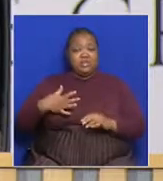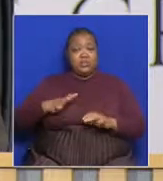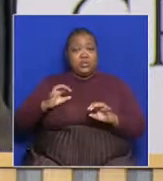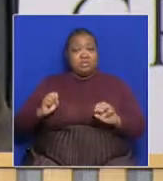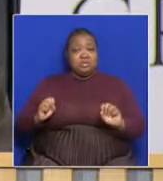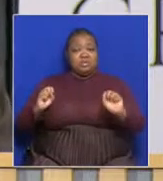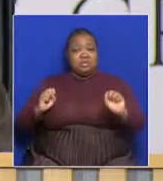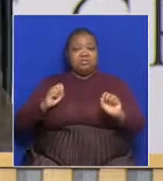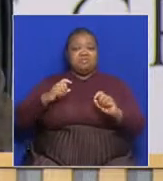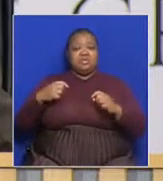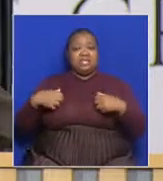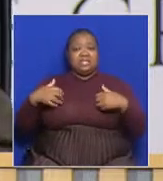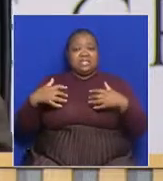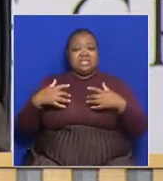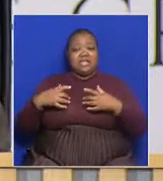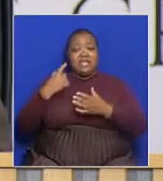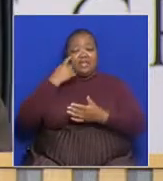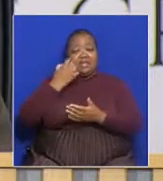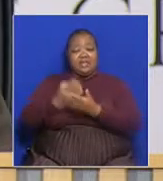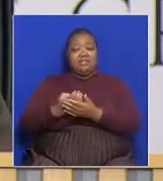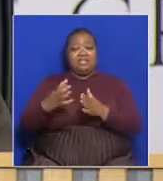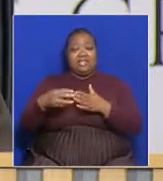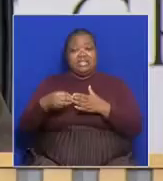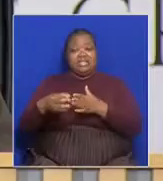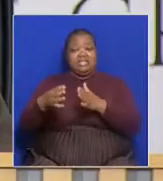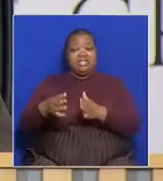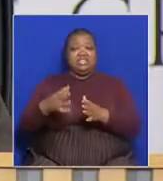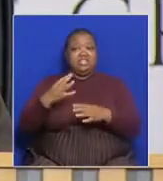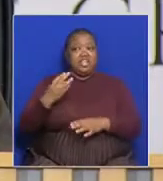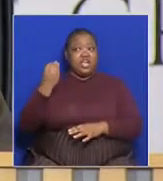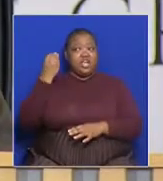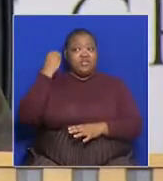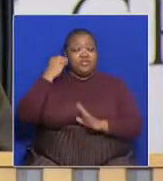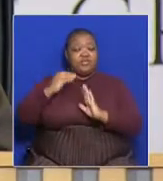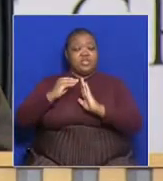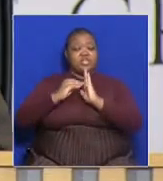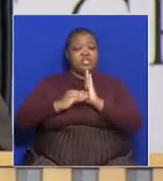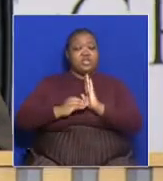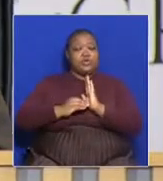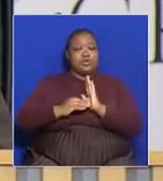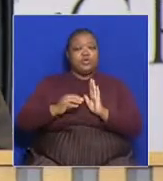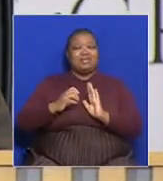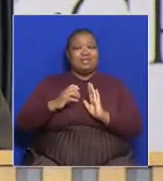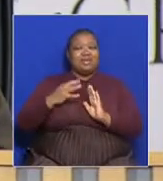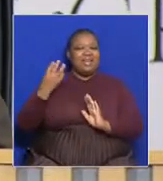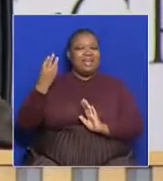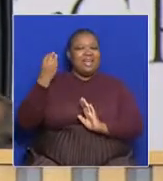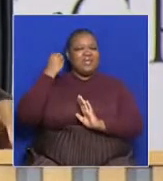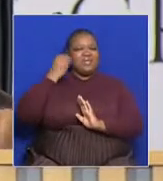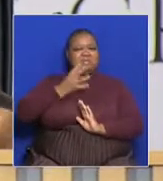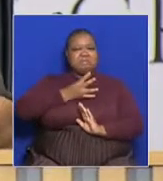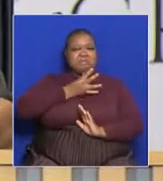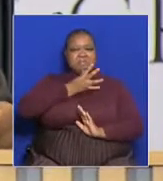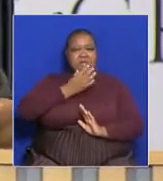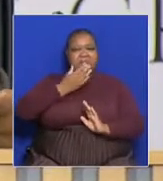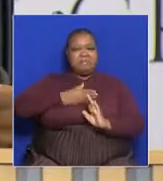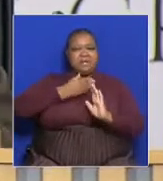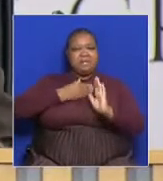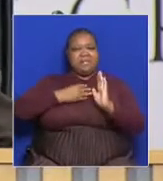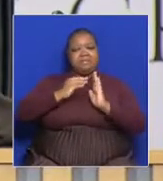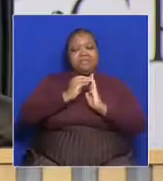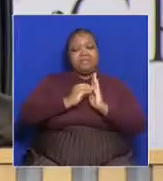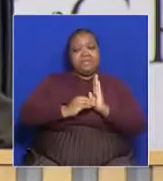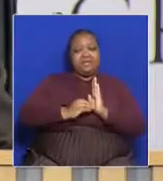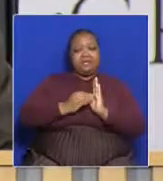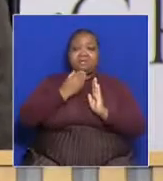evidence leader, I did what I called an information note, which was much more detailed. So if, with your indulgence, I would like to just